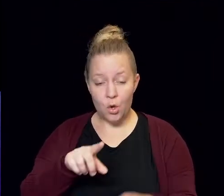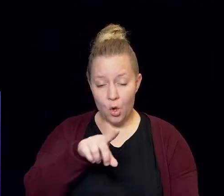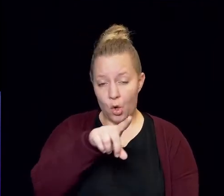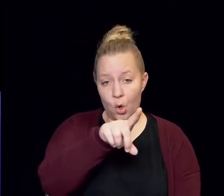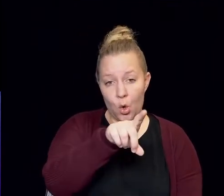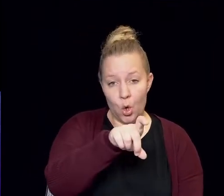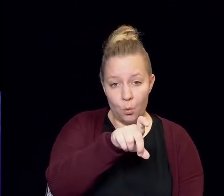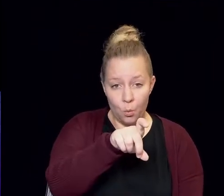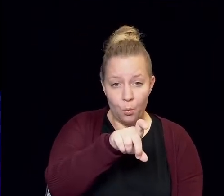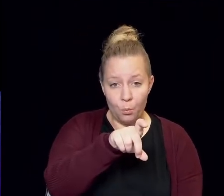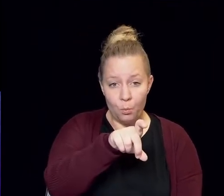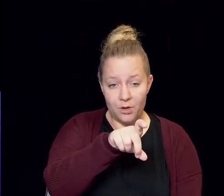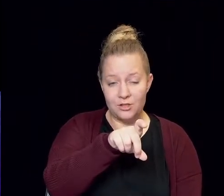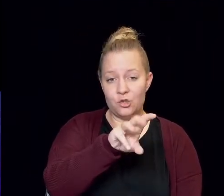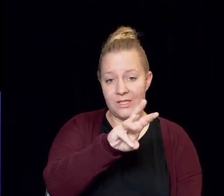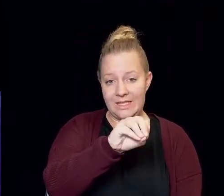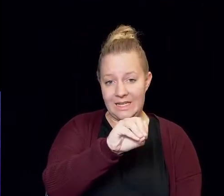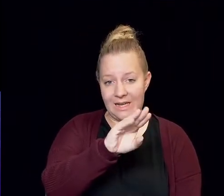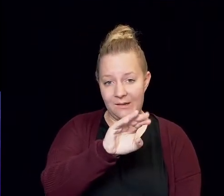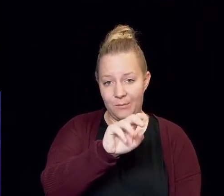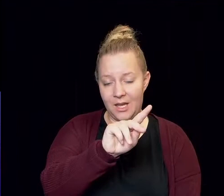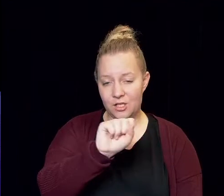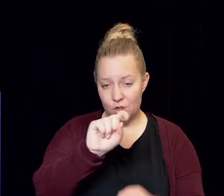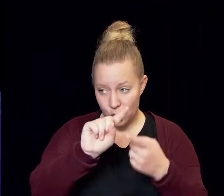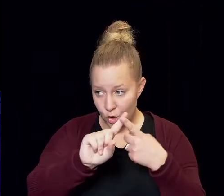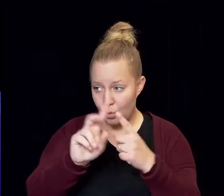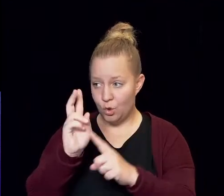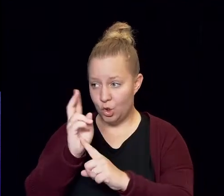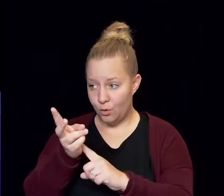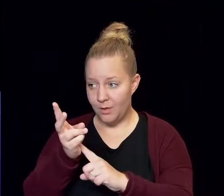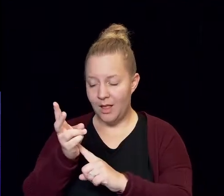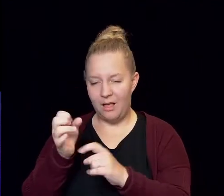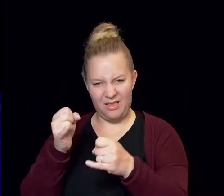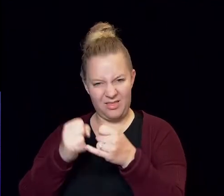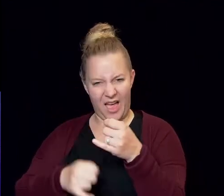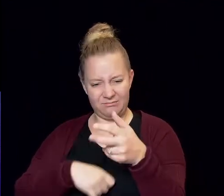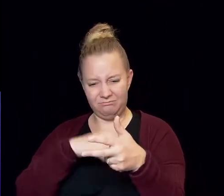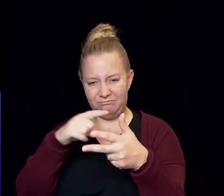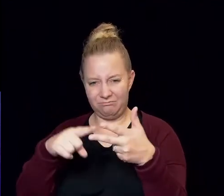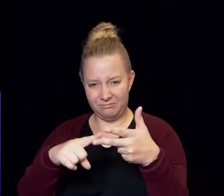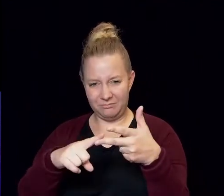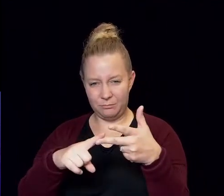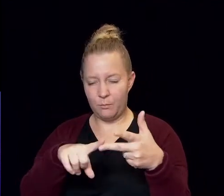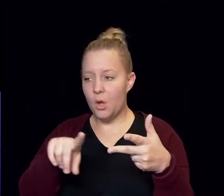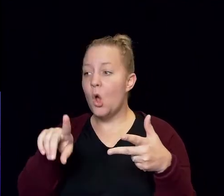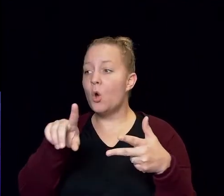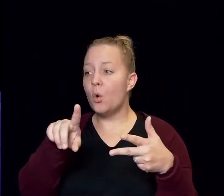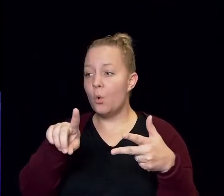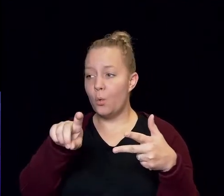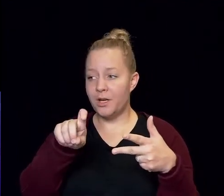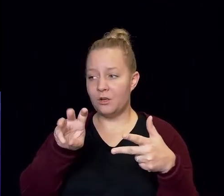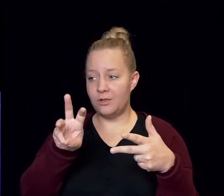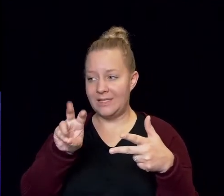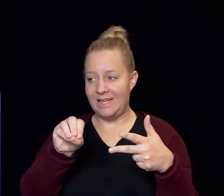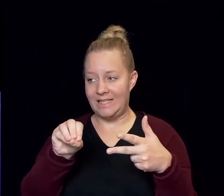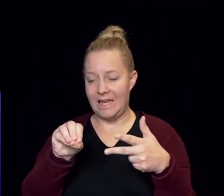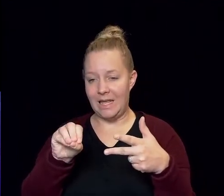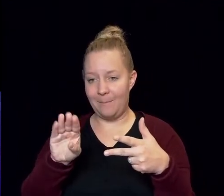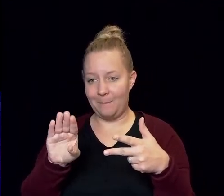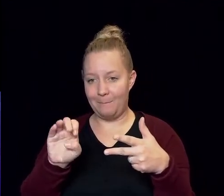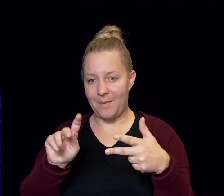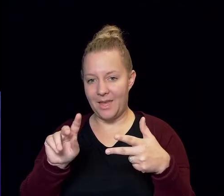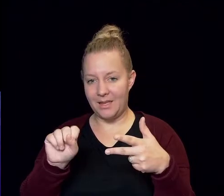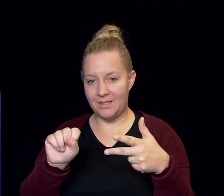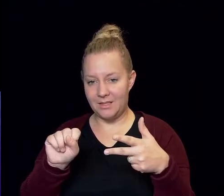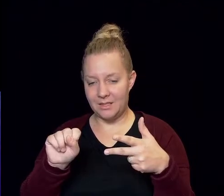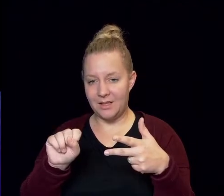to 2 minutes. And then the last way that we can write it is 160 beats and then using